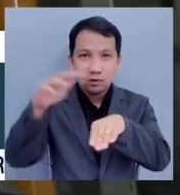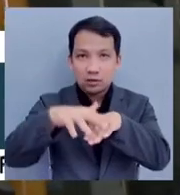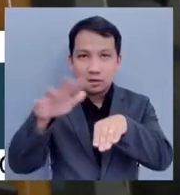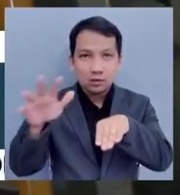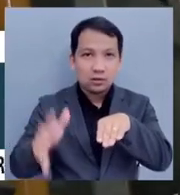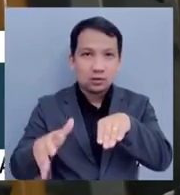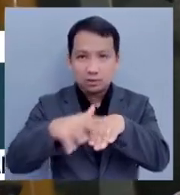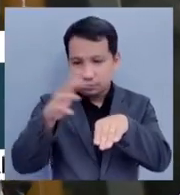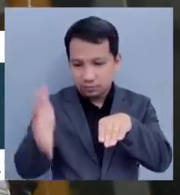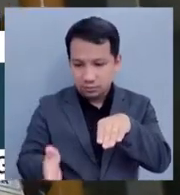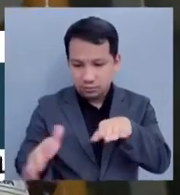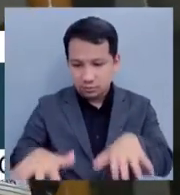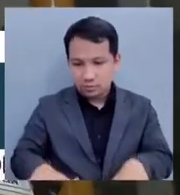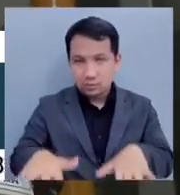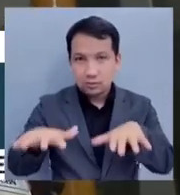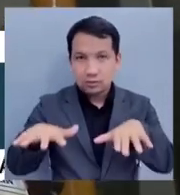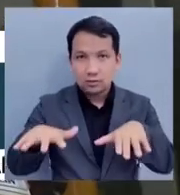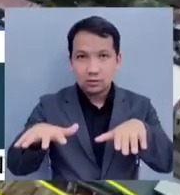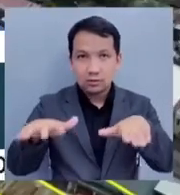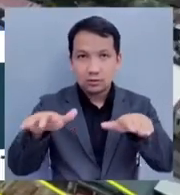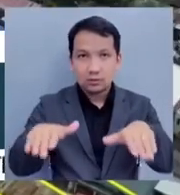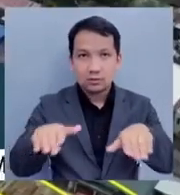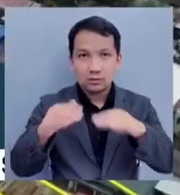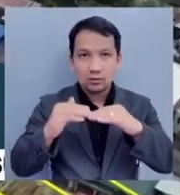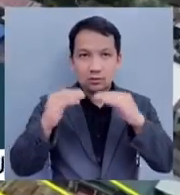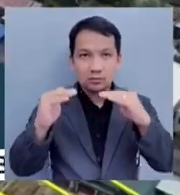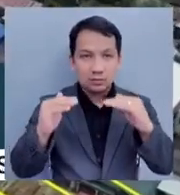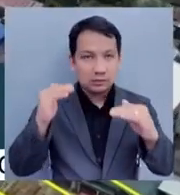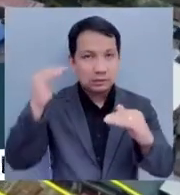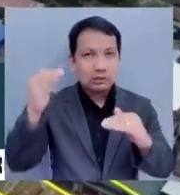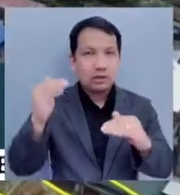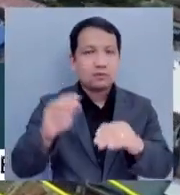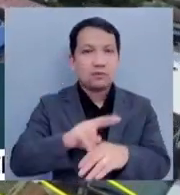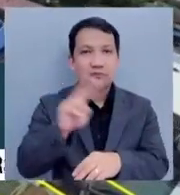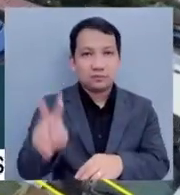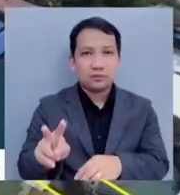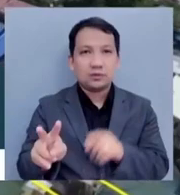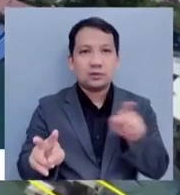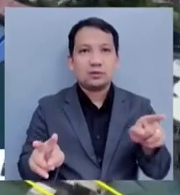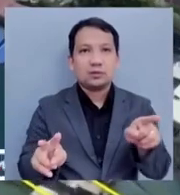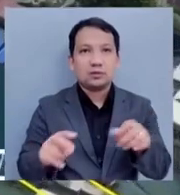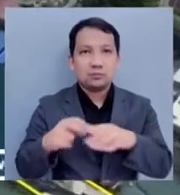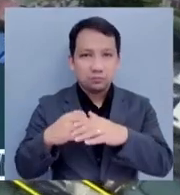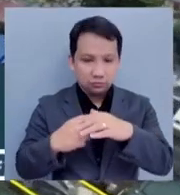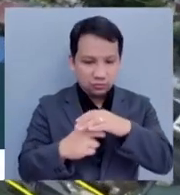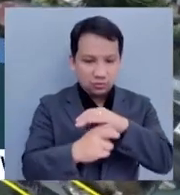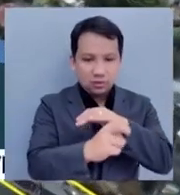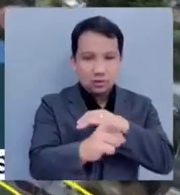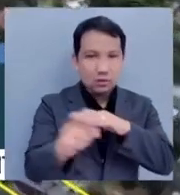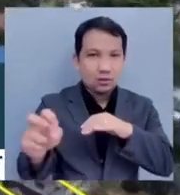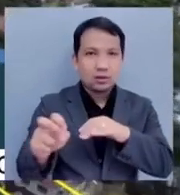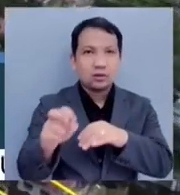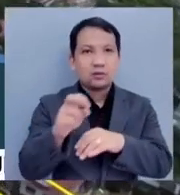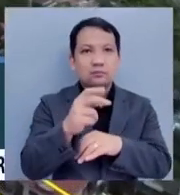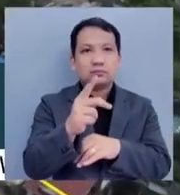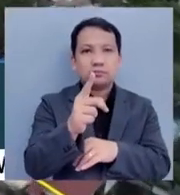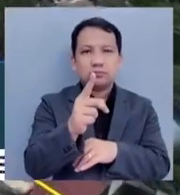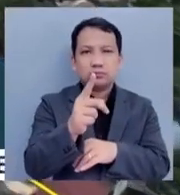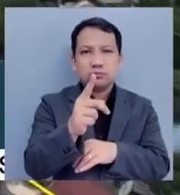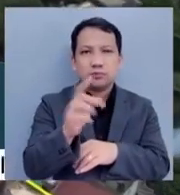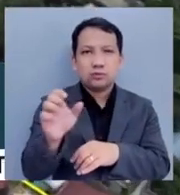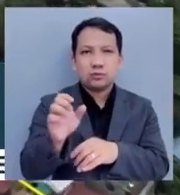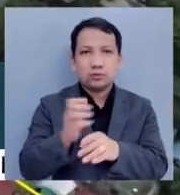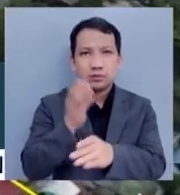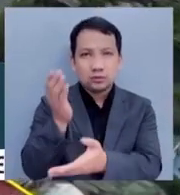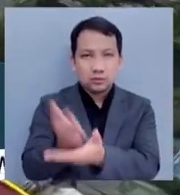tayo babahain sapagkat elevated ang gate natin. From Valenzuela, the excavation will run for a kilometer and a half to reach